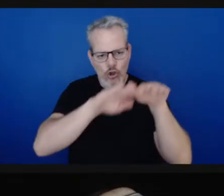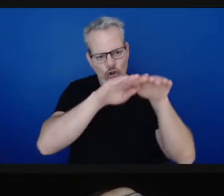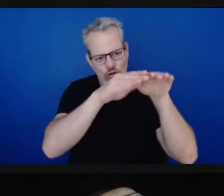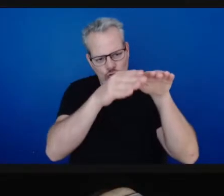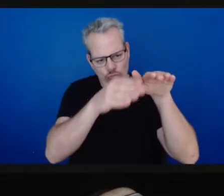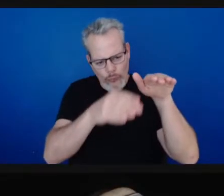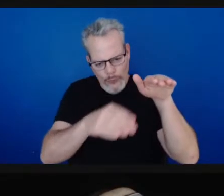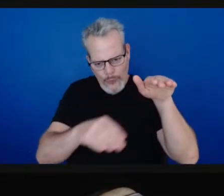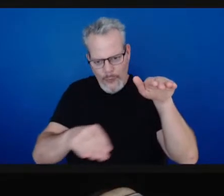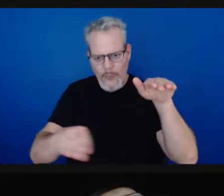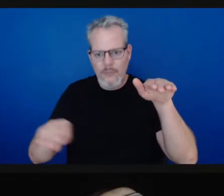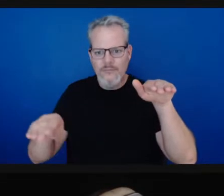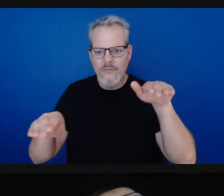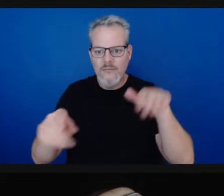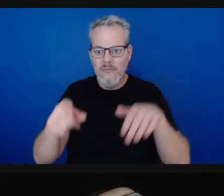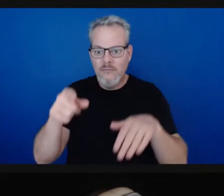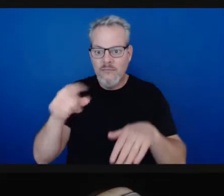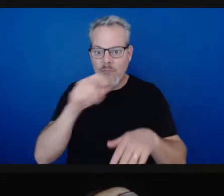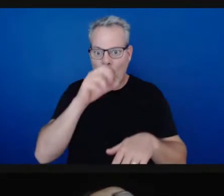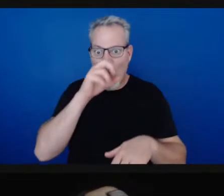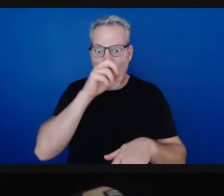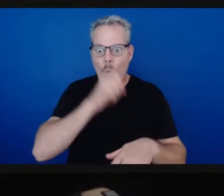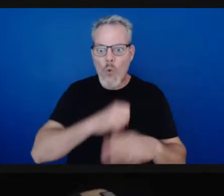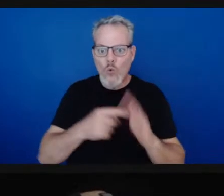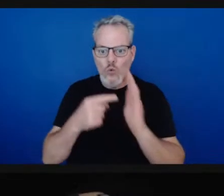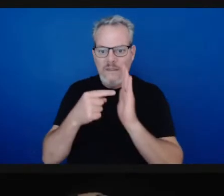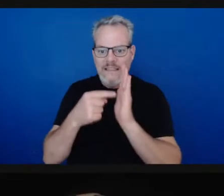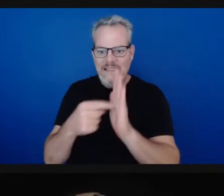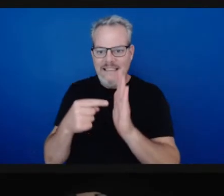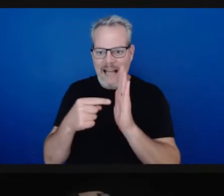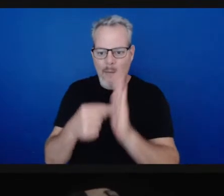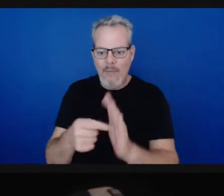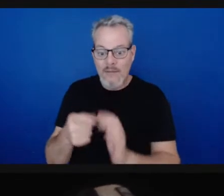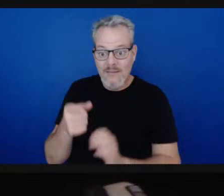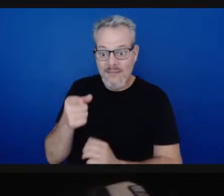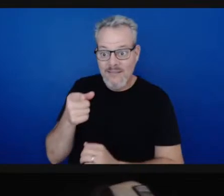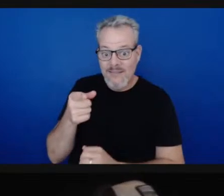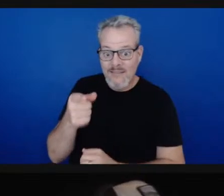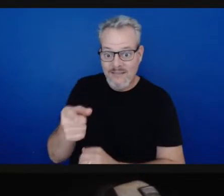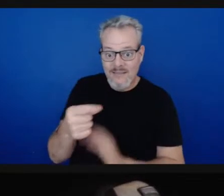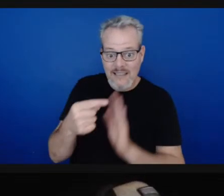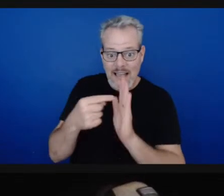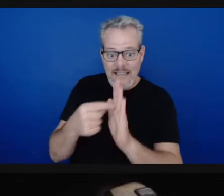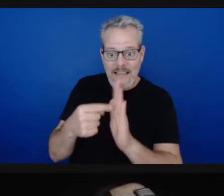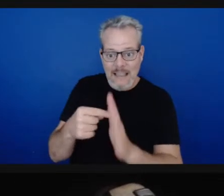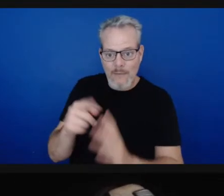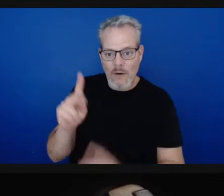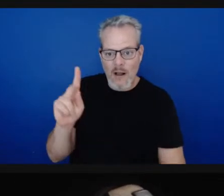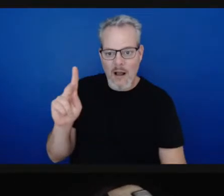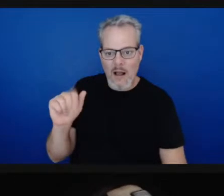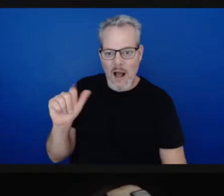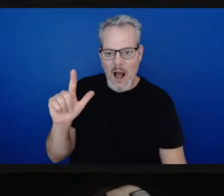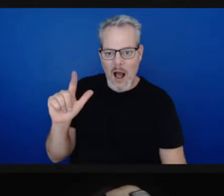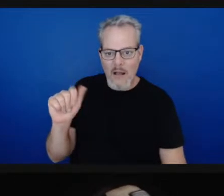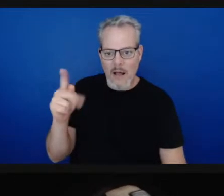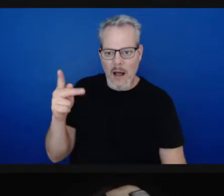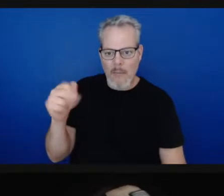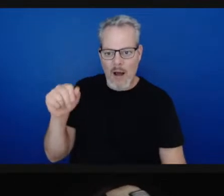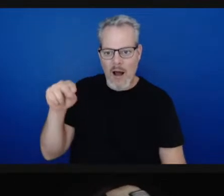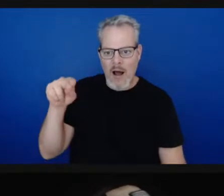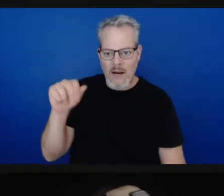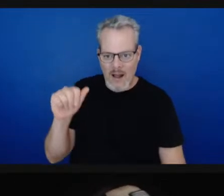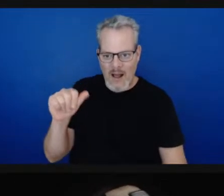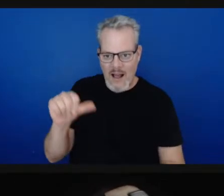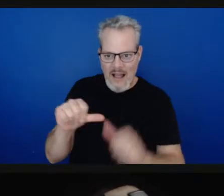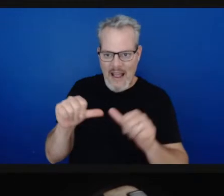They look at old examples of downcutting of lava tubes. So here's an example from the Kalapana Sea Cliff area. This right here is the